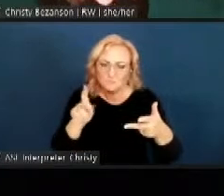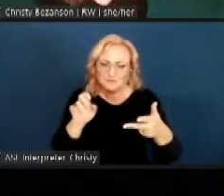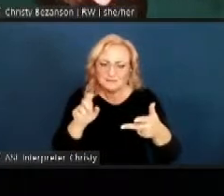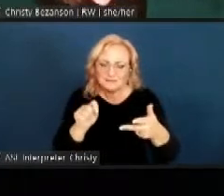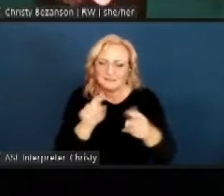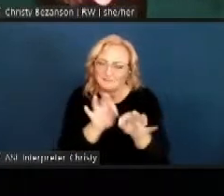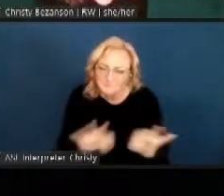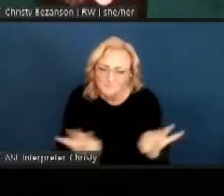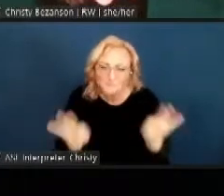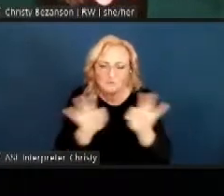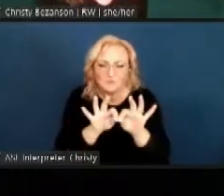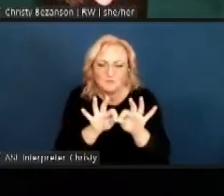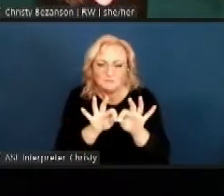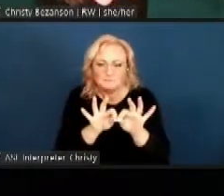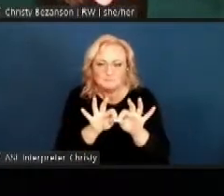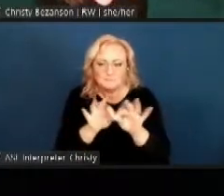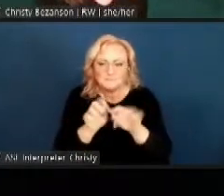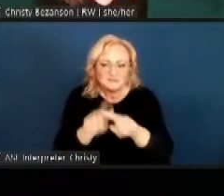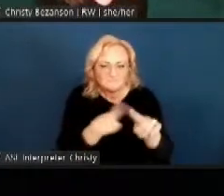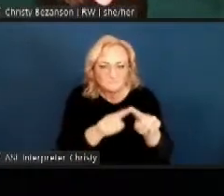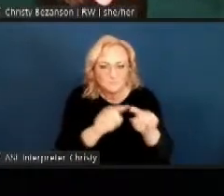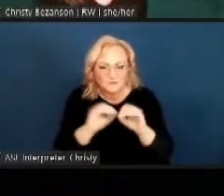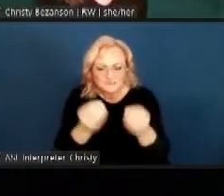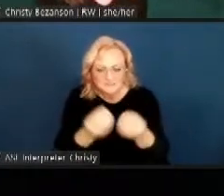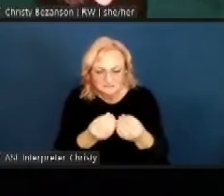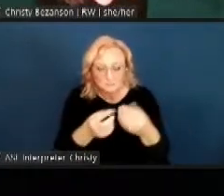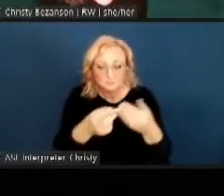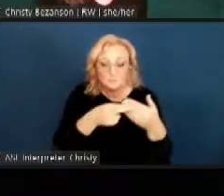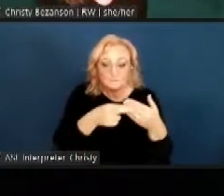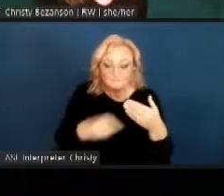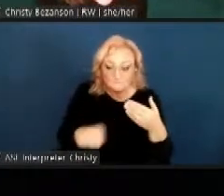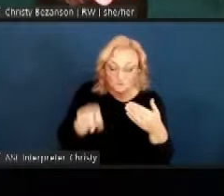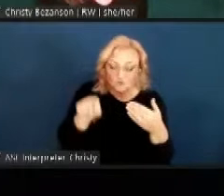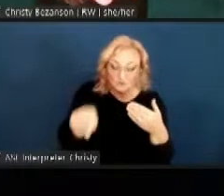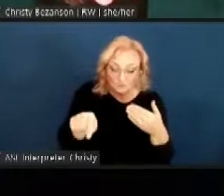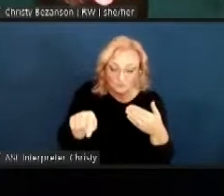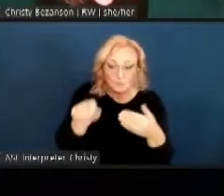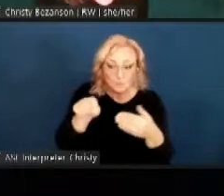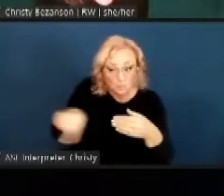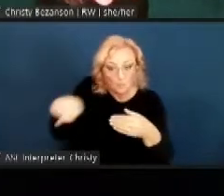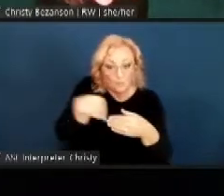sure that the organizations that are going to be receiving